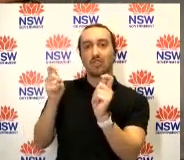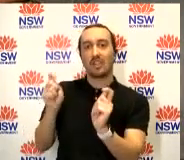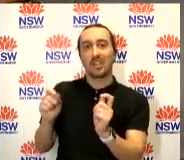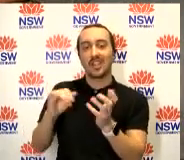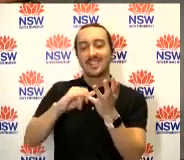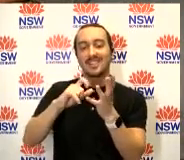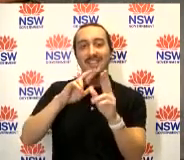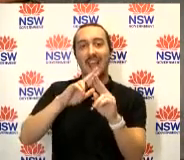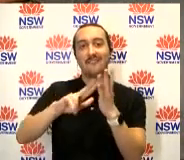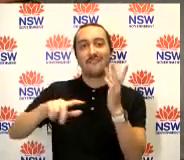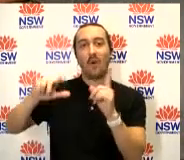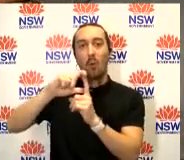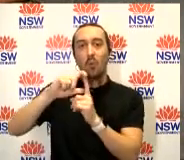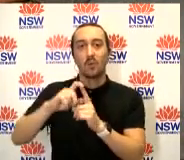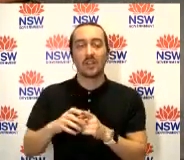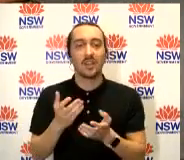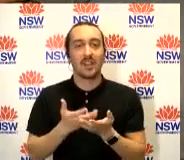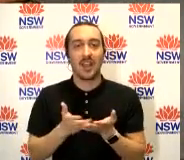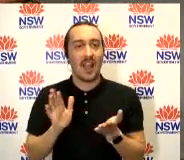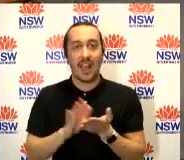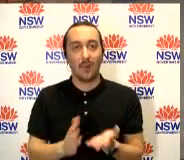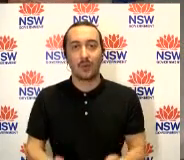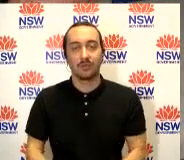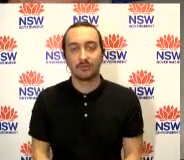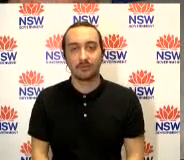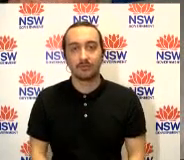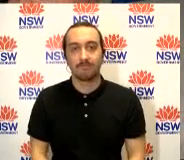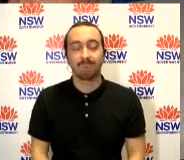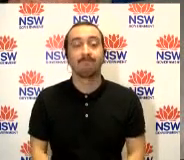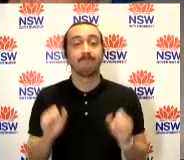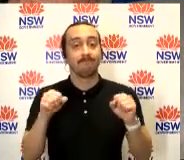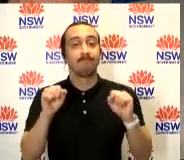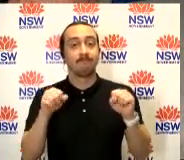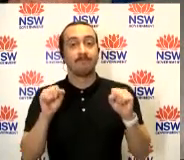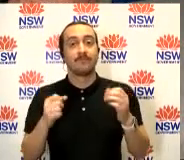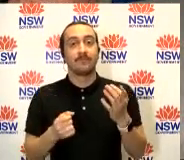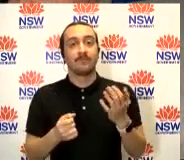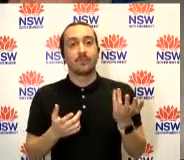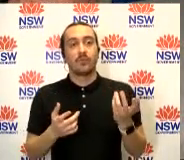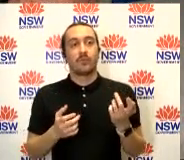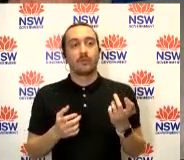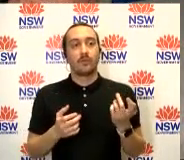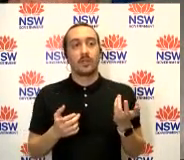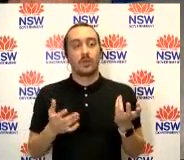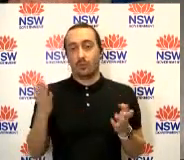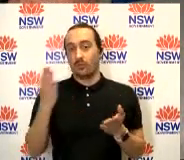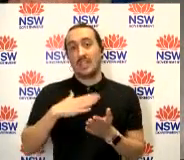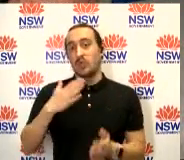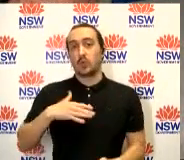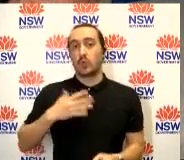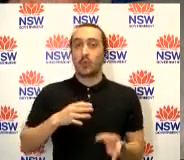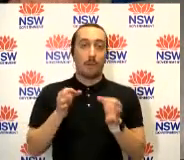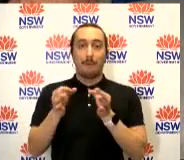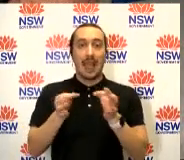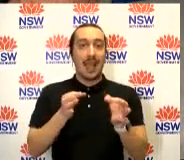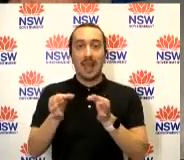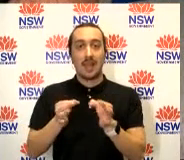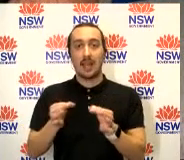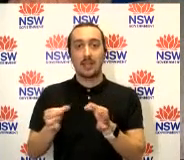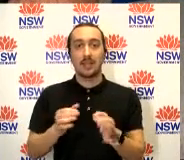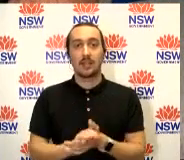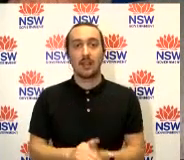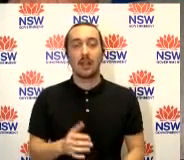common issue we see out on site. Yeah, I think a lot of this comes down to planning. Also, there are